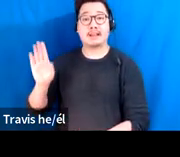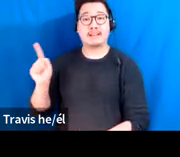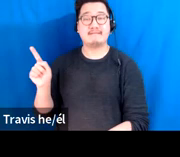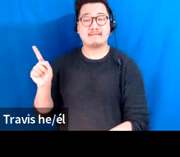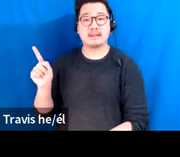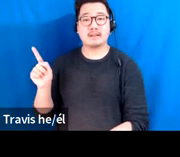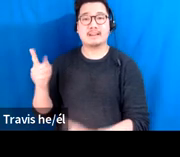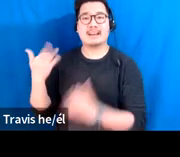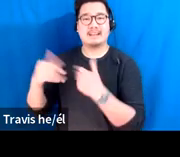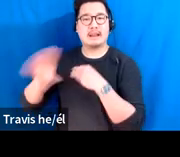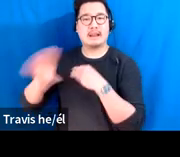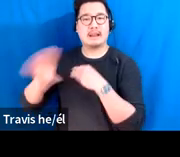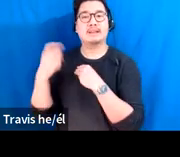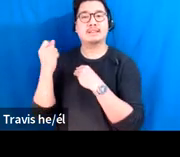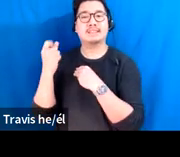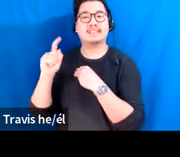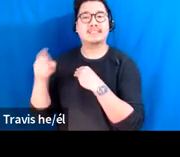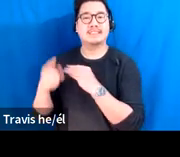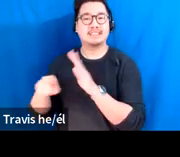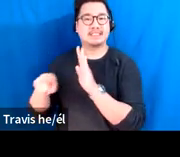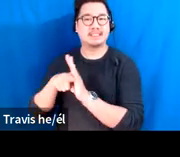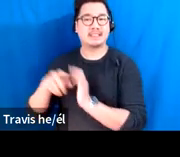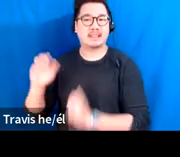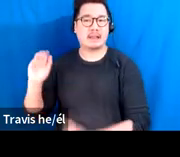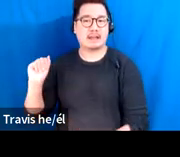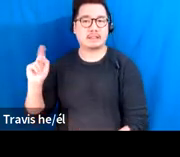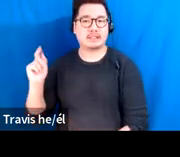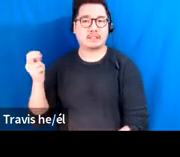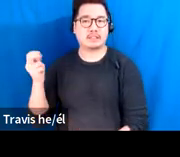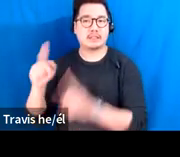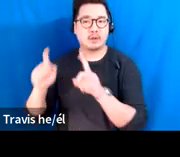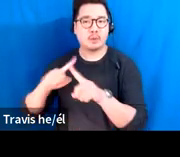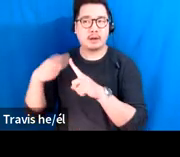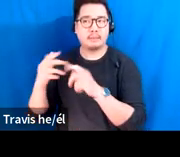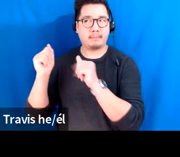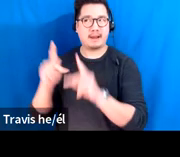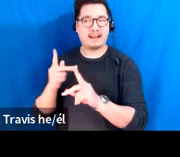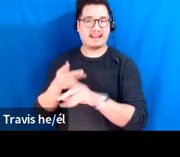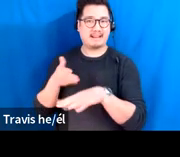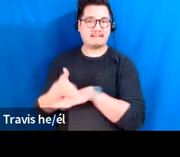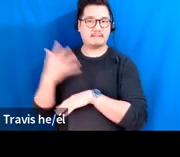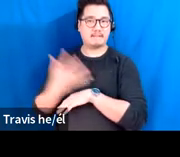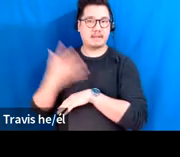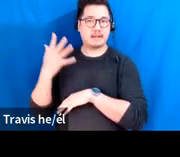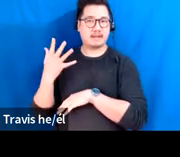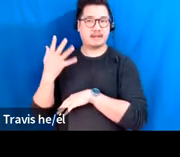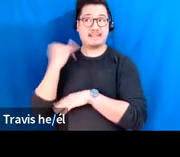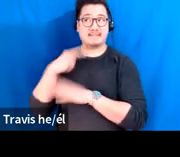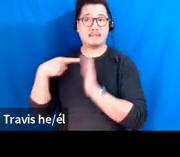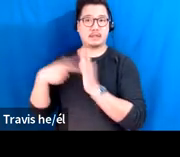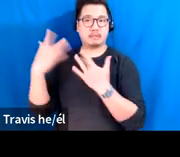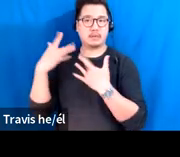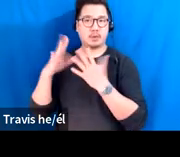include a negative antigen test as a required part of coming back after five days if symptoms have stopped